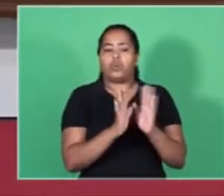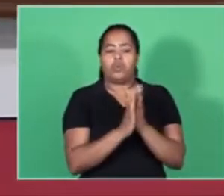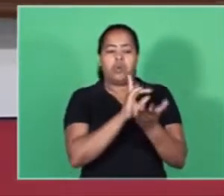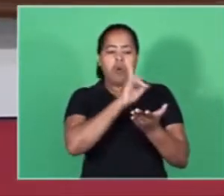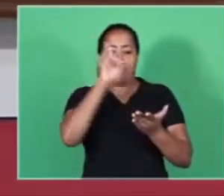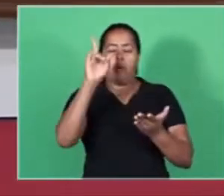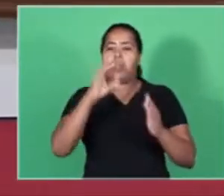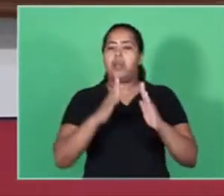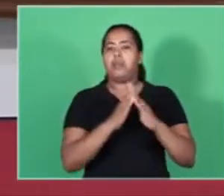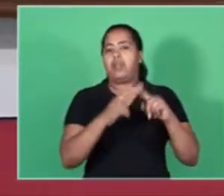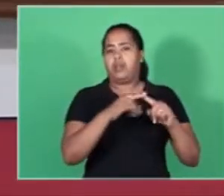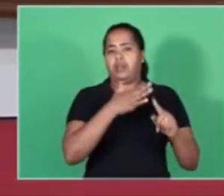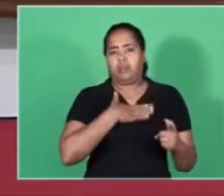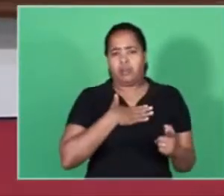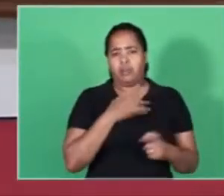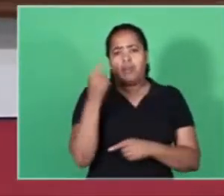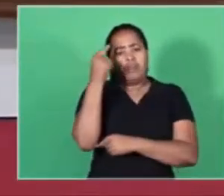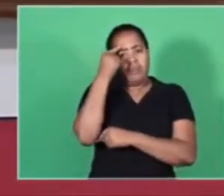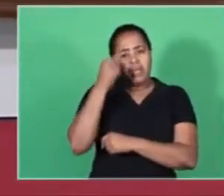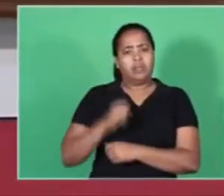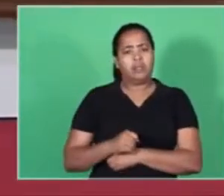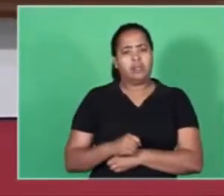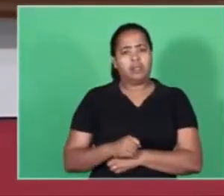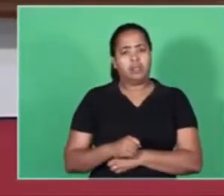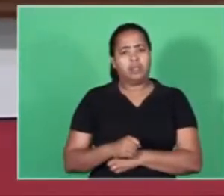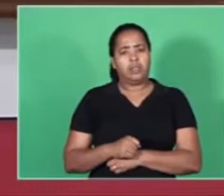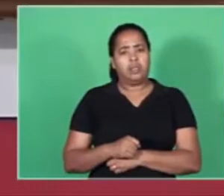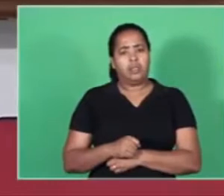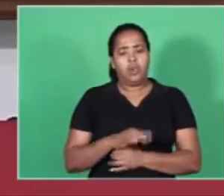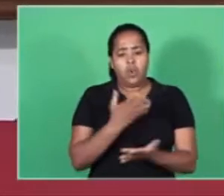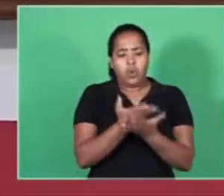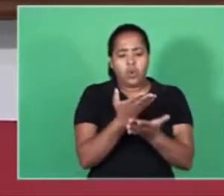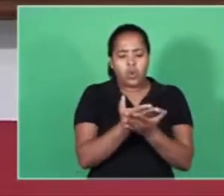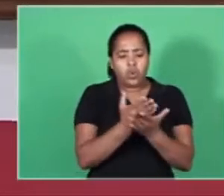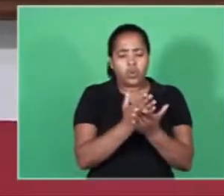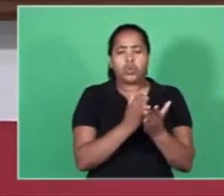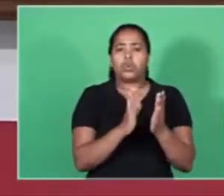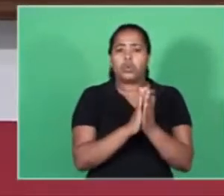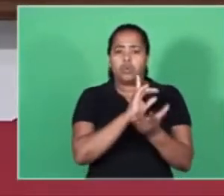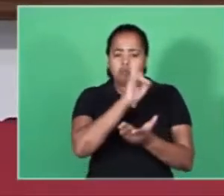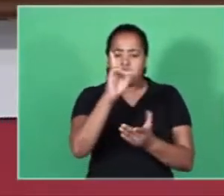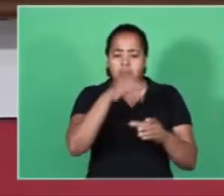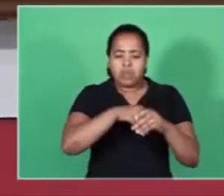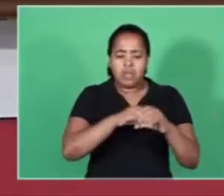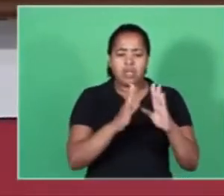He said, I'm going to continue with a Bible study of blasphemy in my church.